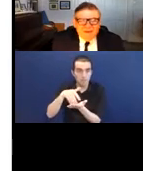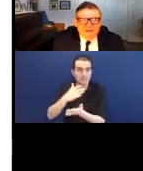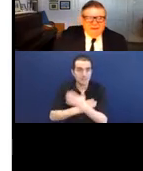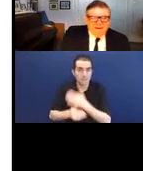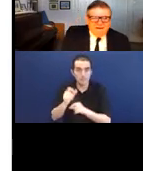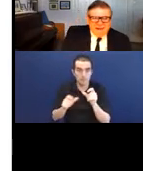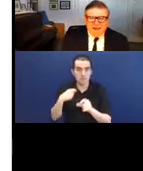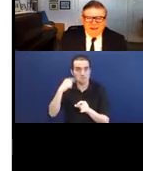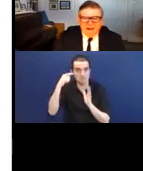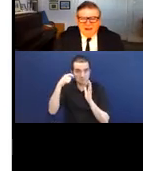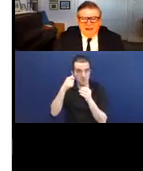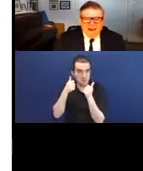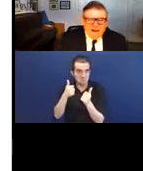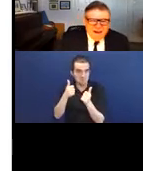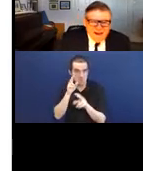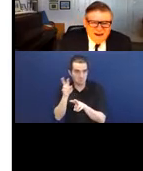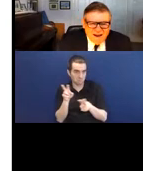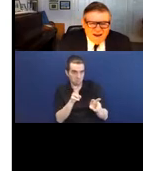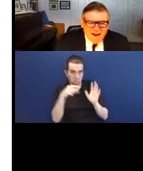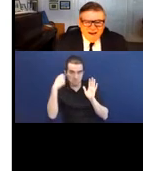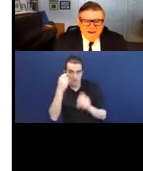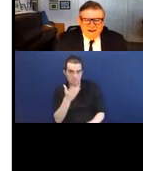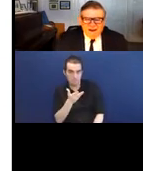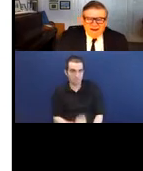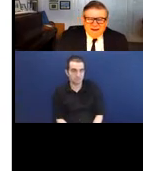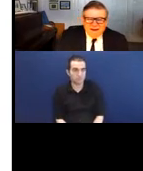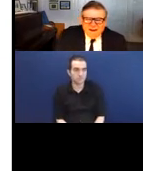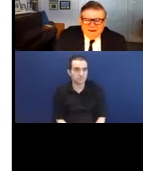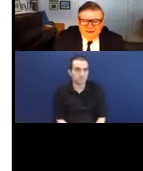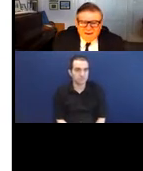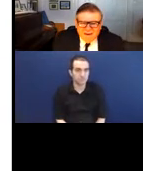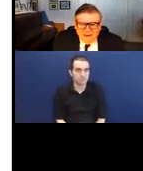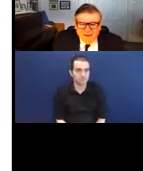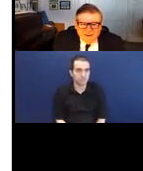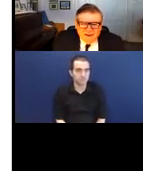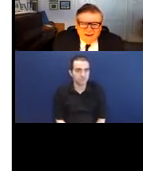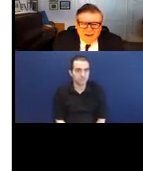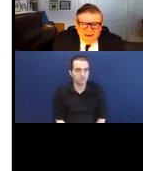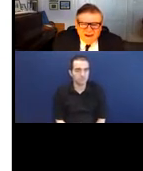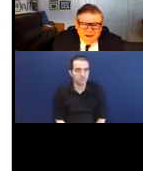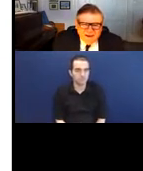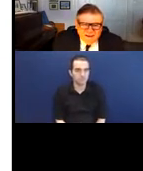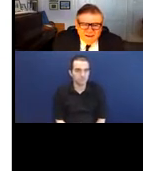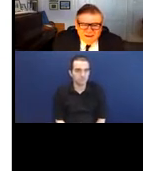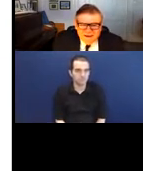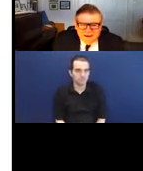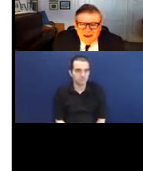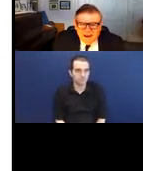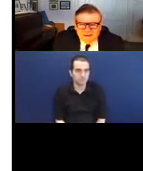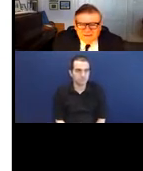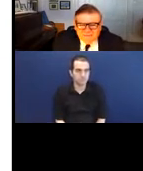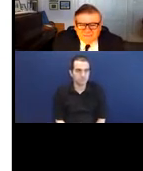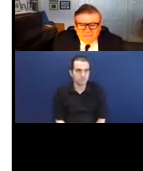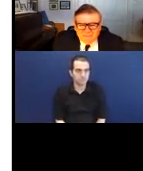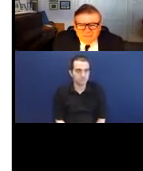690 million persons with disabilities in Asia Pacific, already excluded before COVID-19. The disability